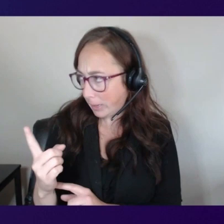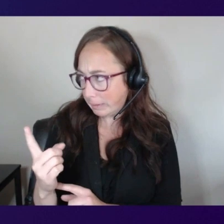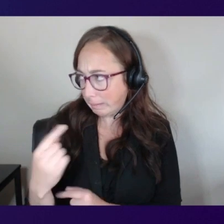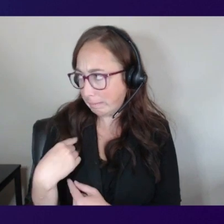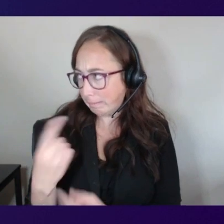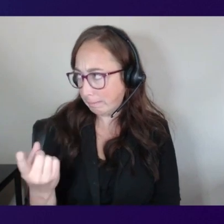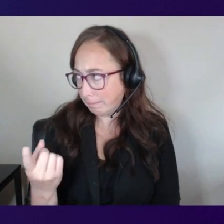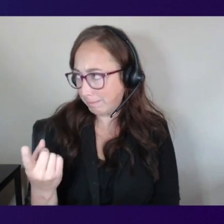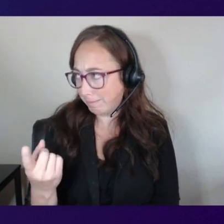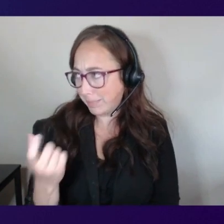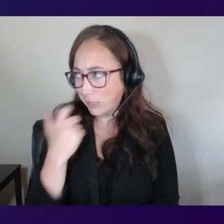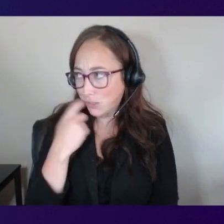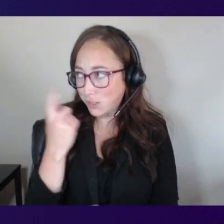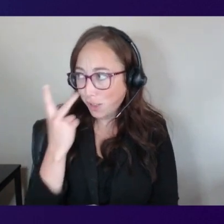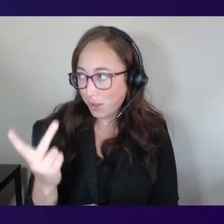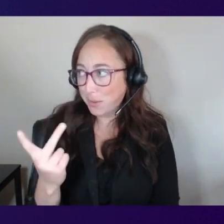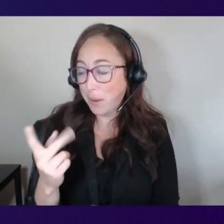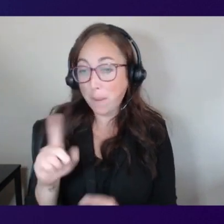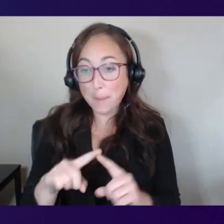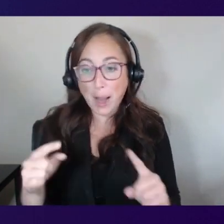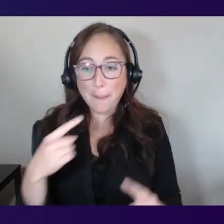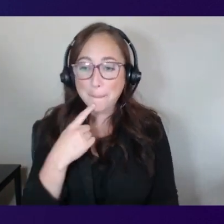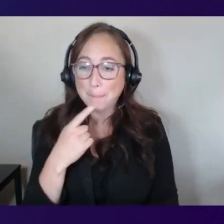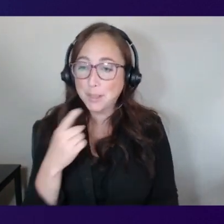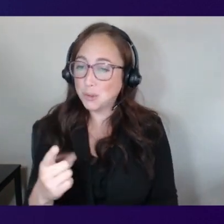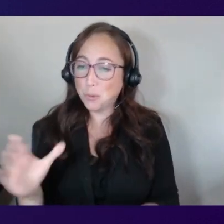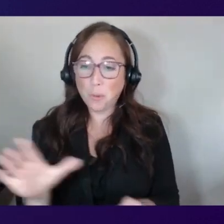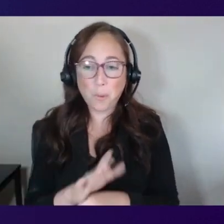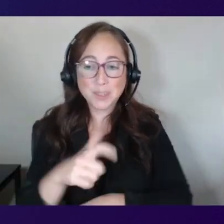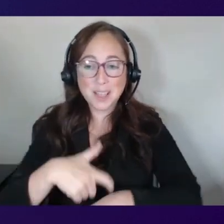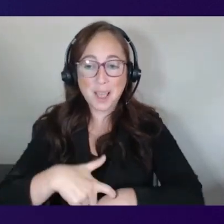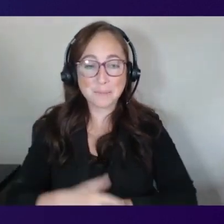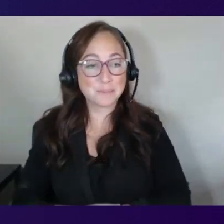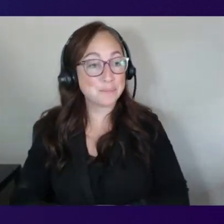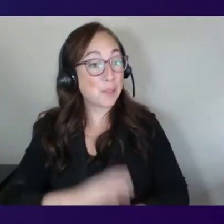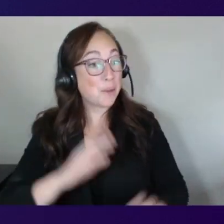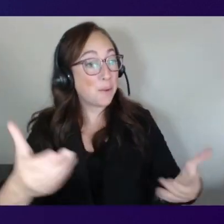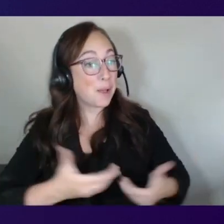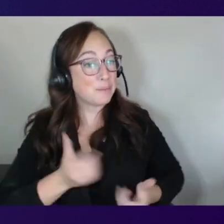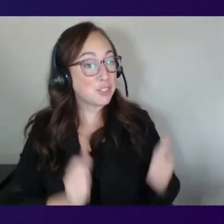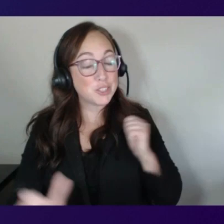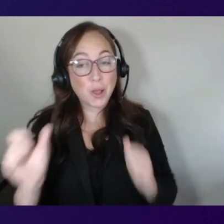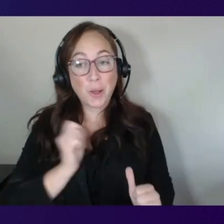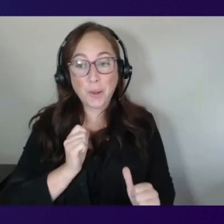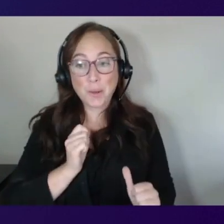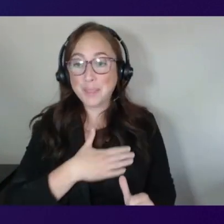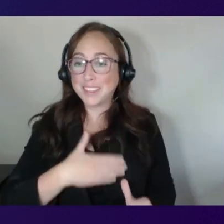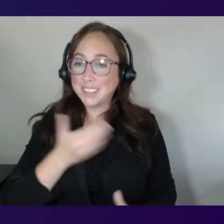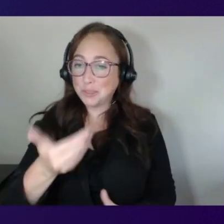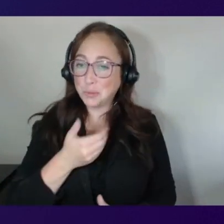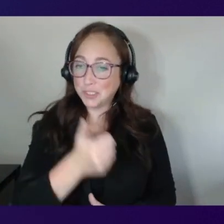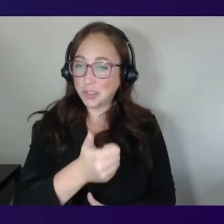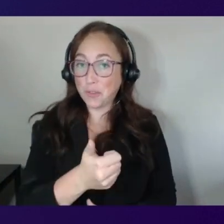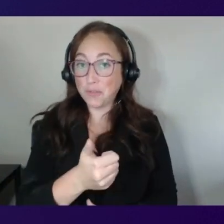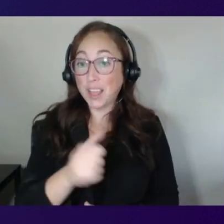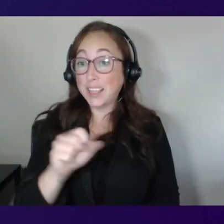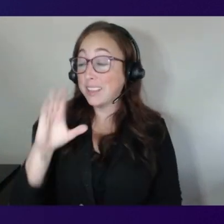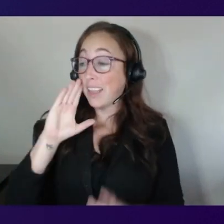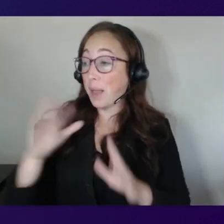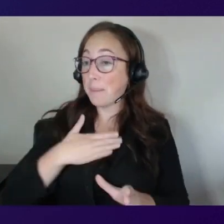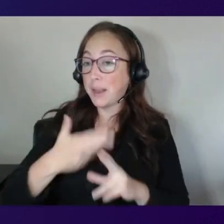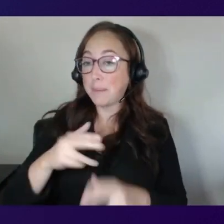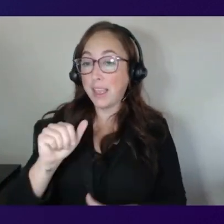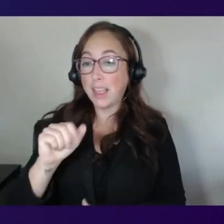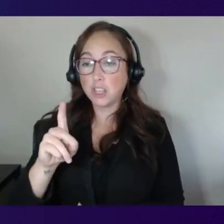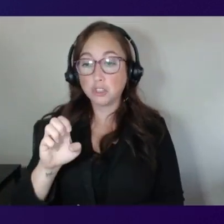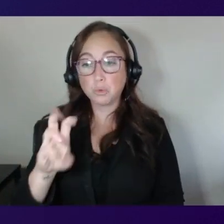that we saw each other, but I missed you the entire time. Welcome to the show. Thank you, Please yeah. introduce yourself. Yeah, hey everyone. I'm Andrew Kloman. I'm